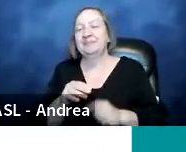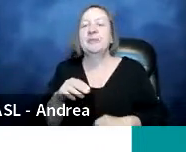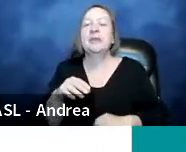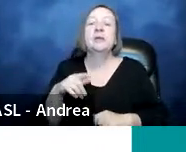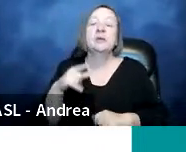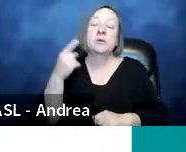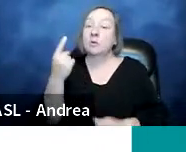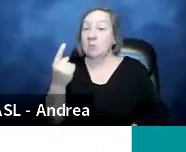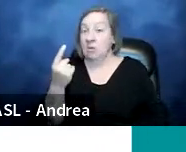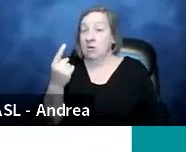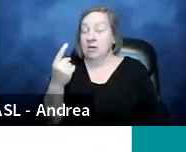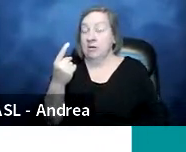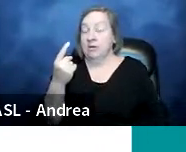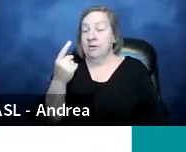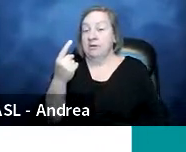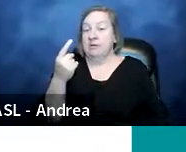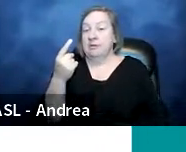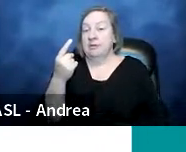one